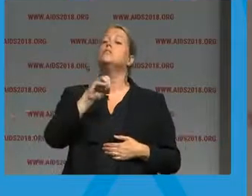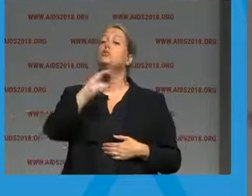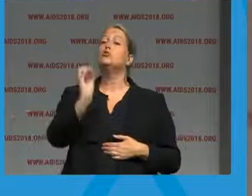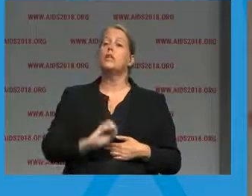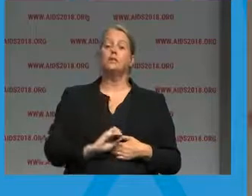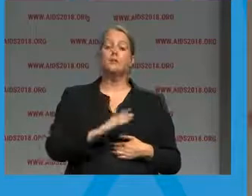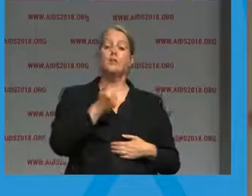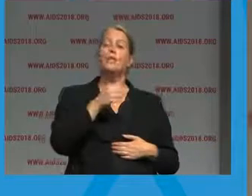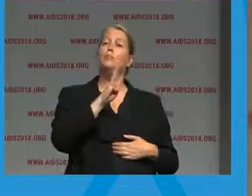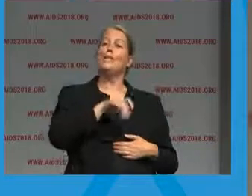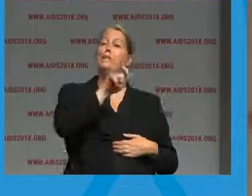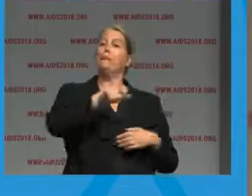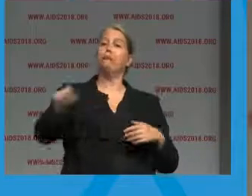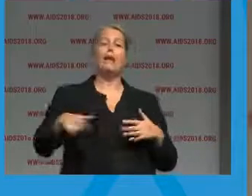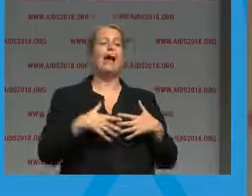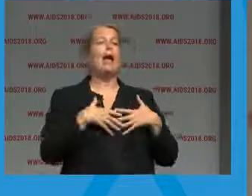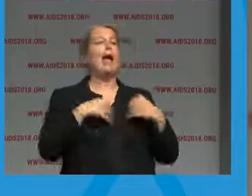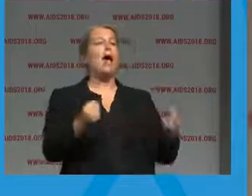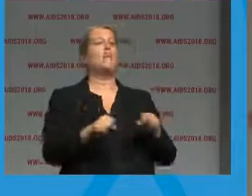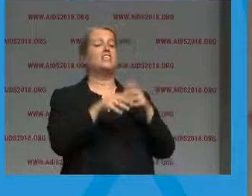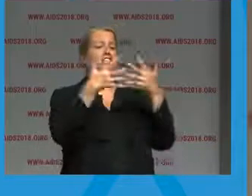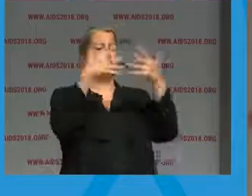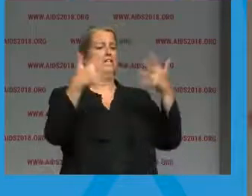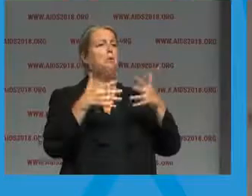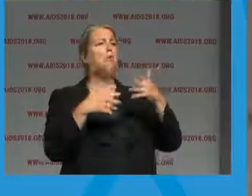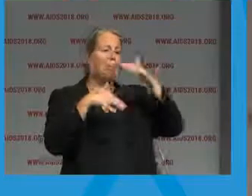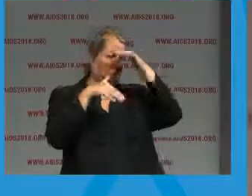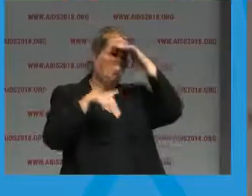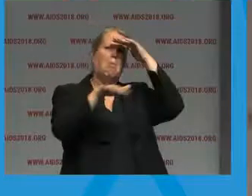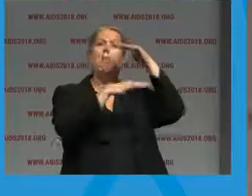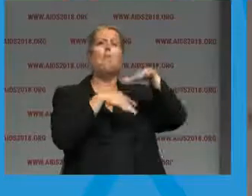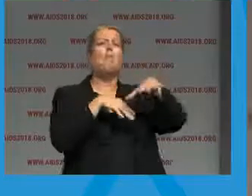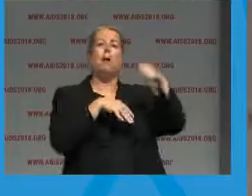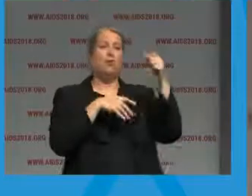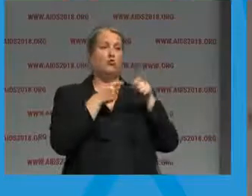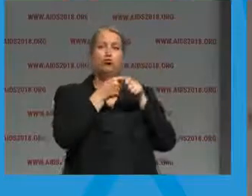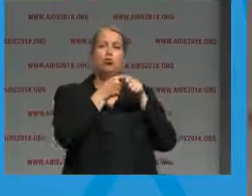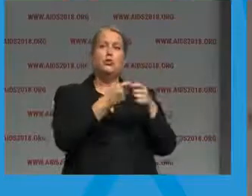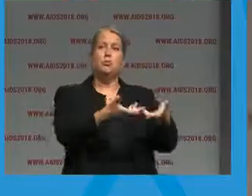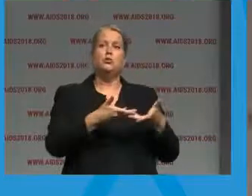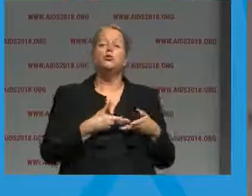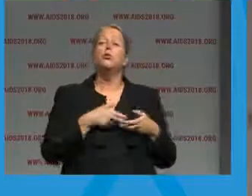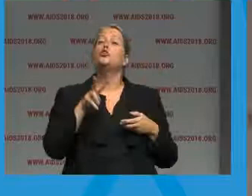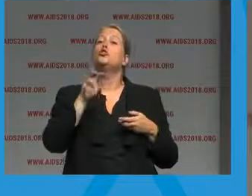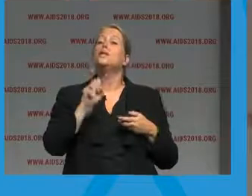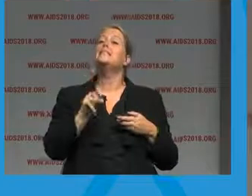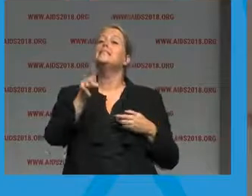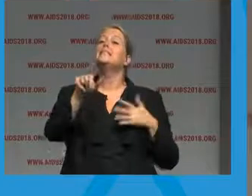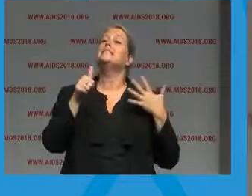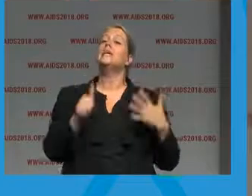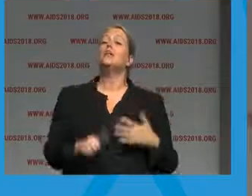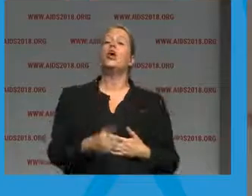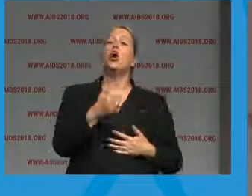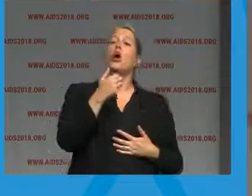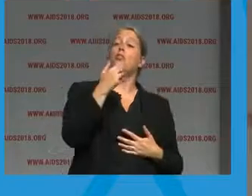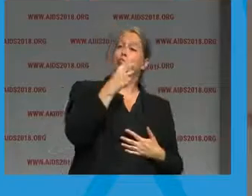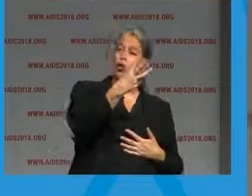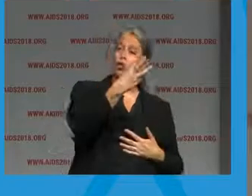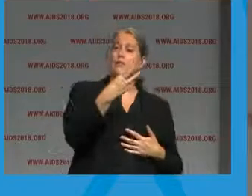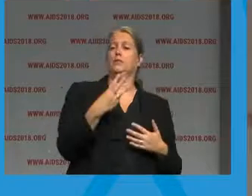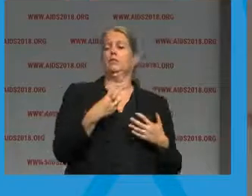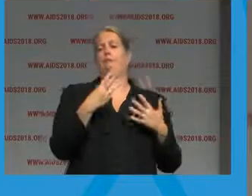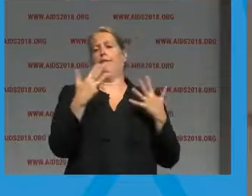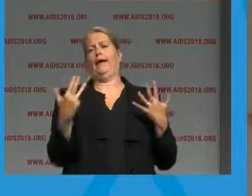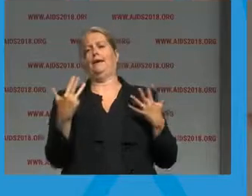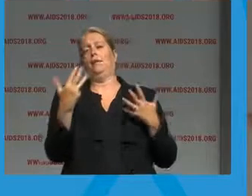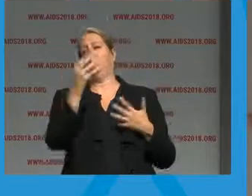system for TB diagnostic and treatment. And in 2016, only 39% of the estimated number of people living